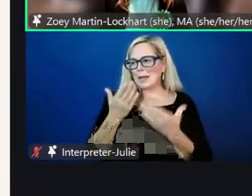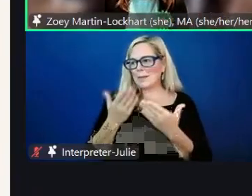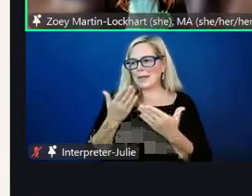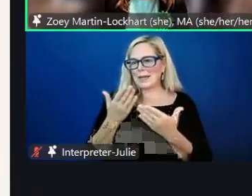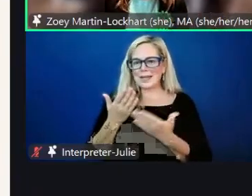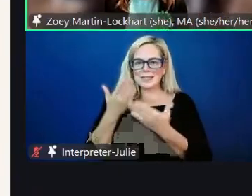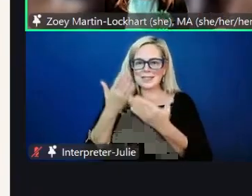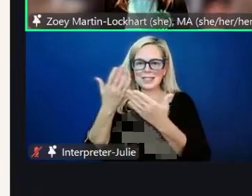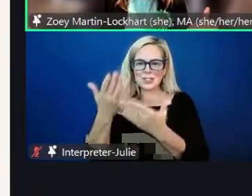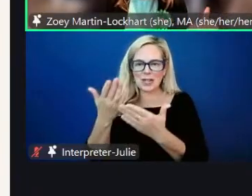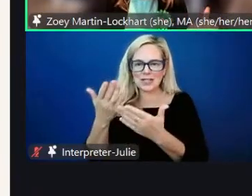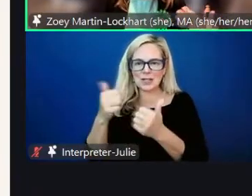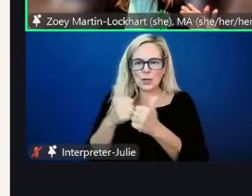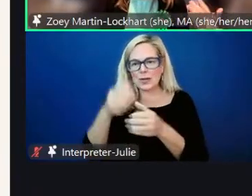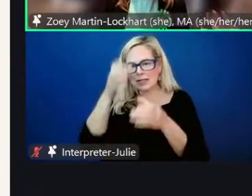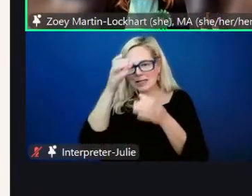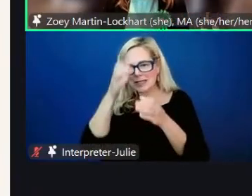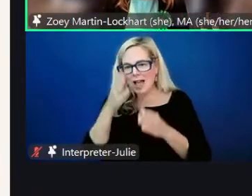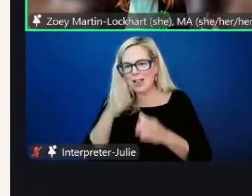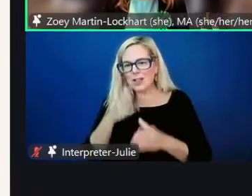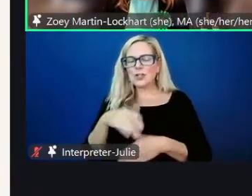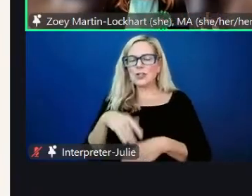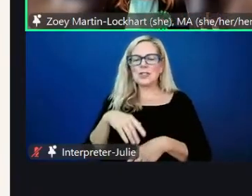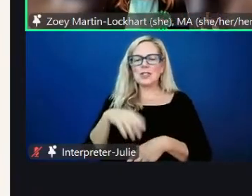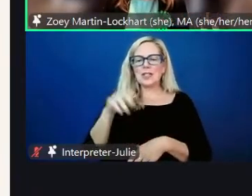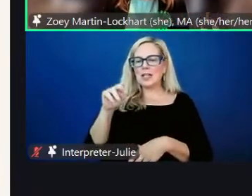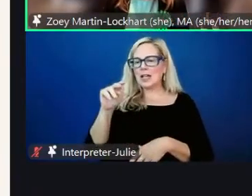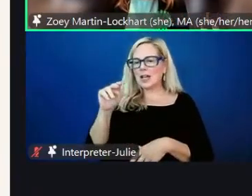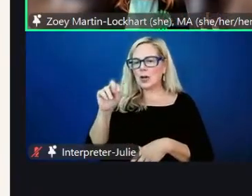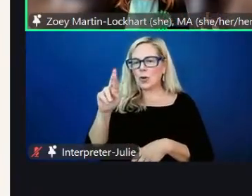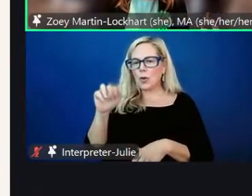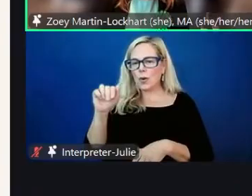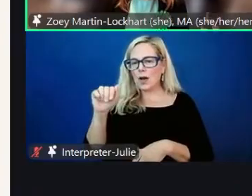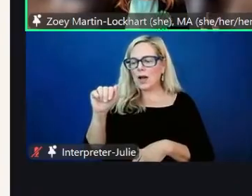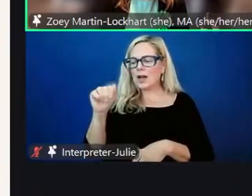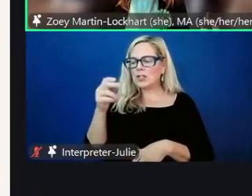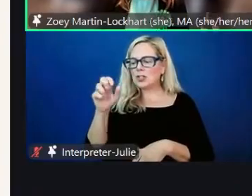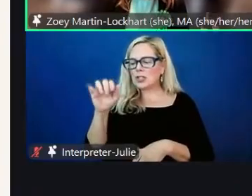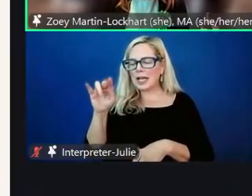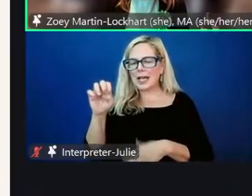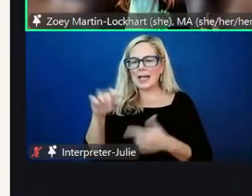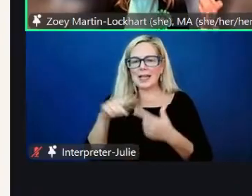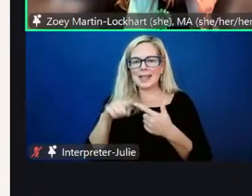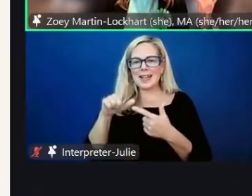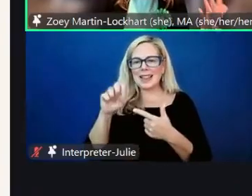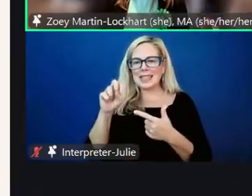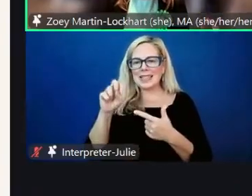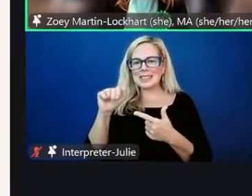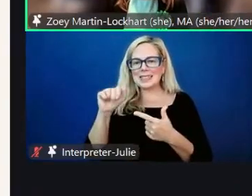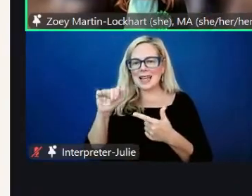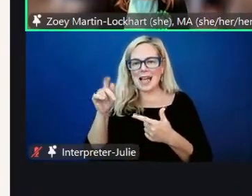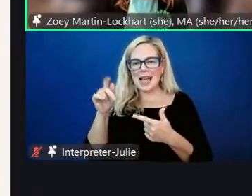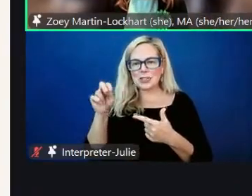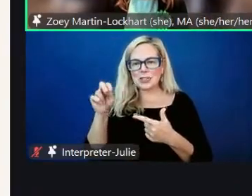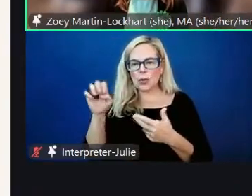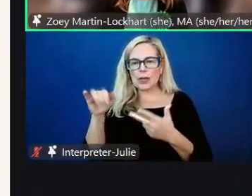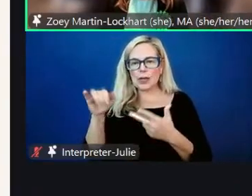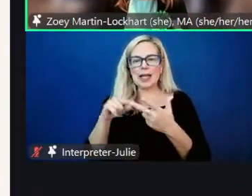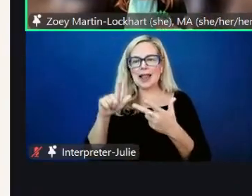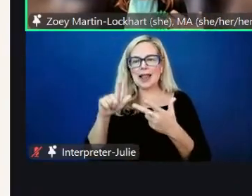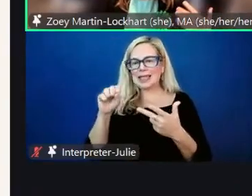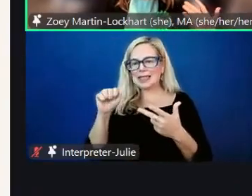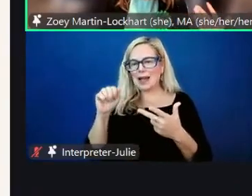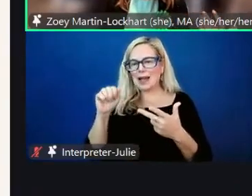Neera Jain, Rosemary Garland Thompson, Lisa Iazoni, Lisa Meeks, Irene